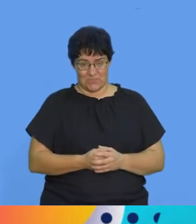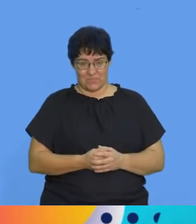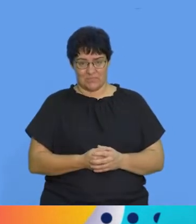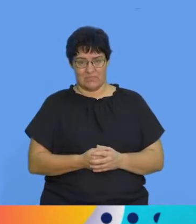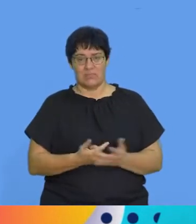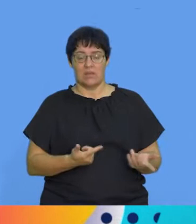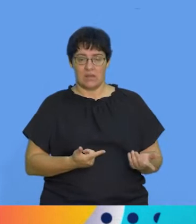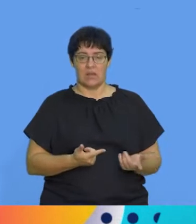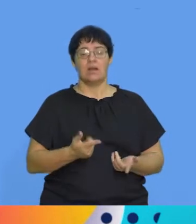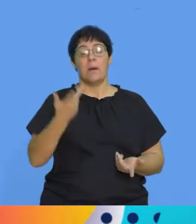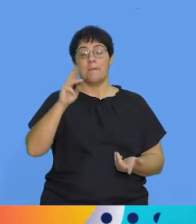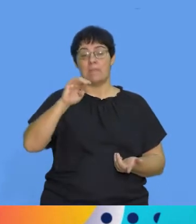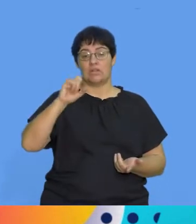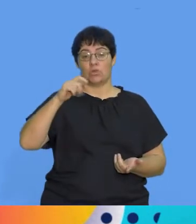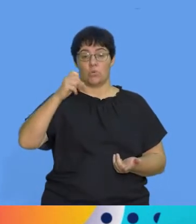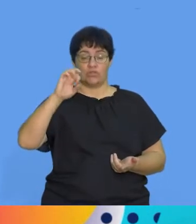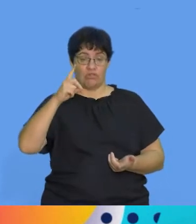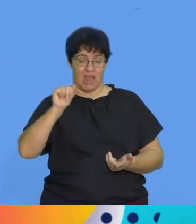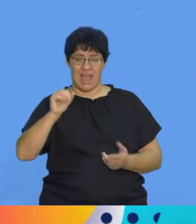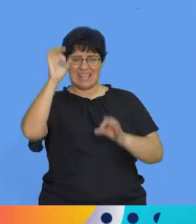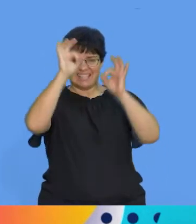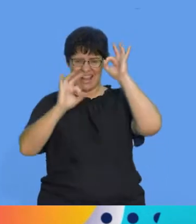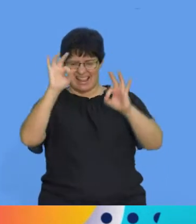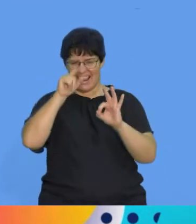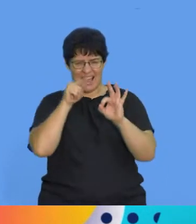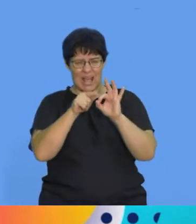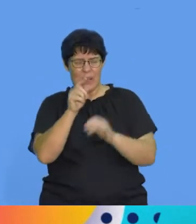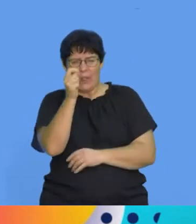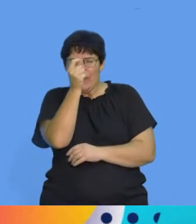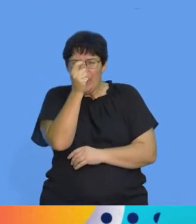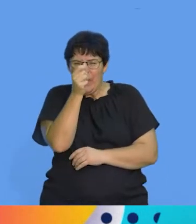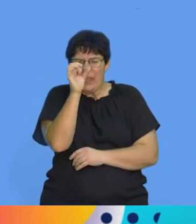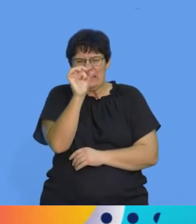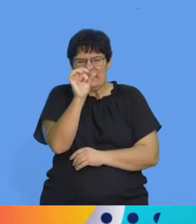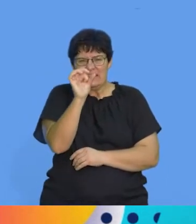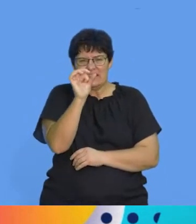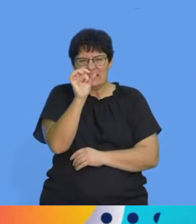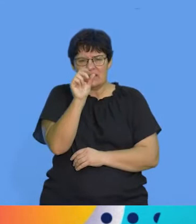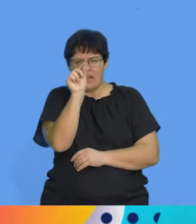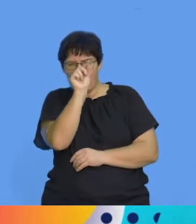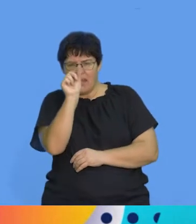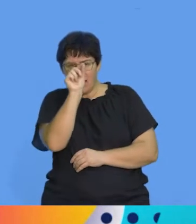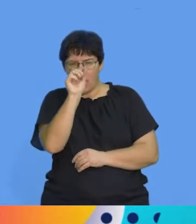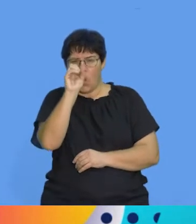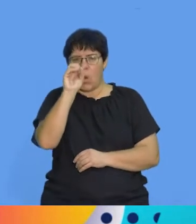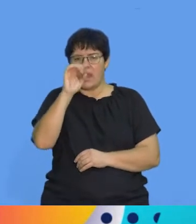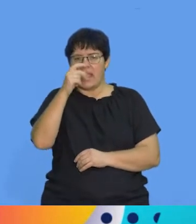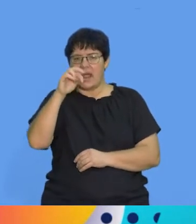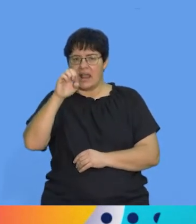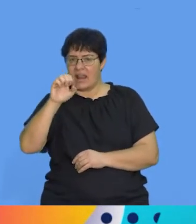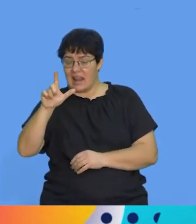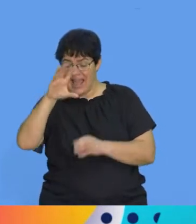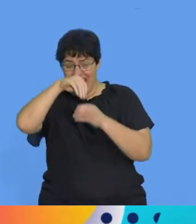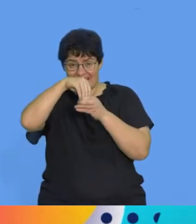our mitochondria, when we do the cell, that's a little tiny little organelle inside the